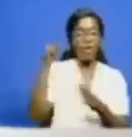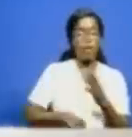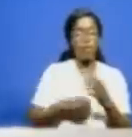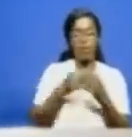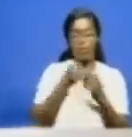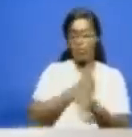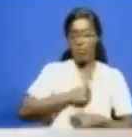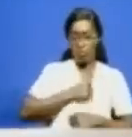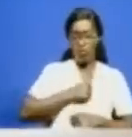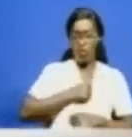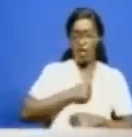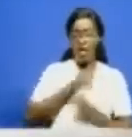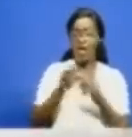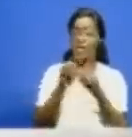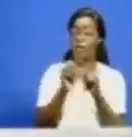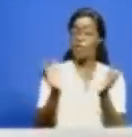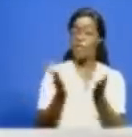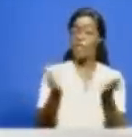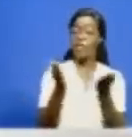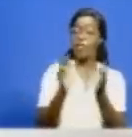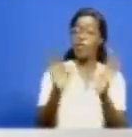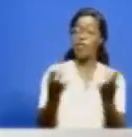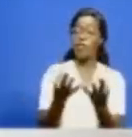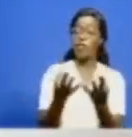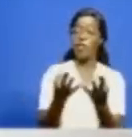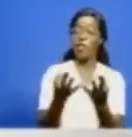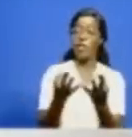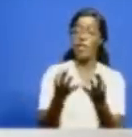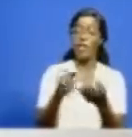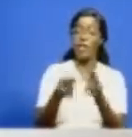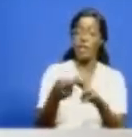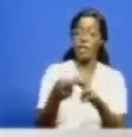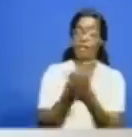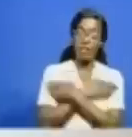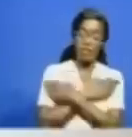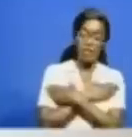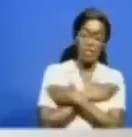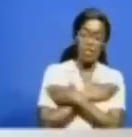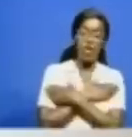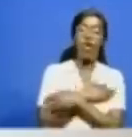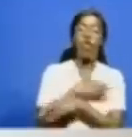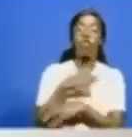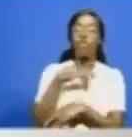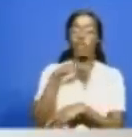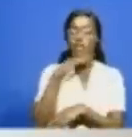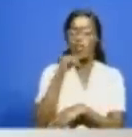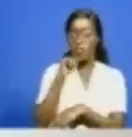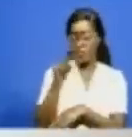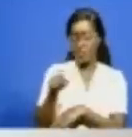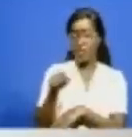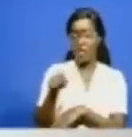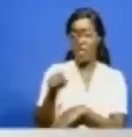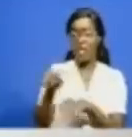condolences and words of encouragement to the family, relatives, and friends of the late Mzee Nyachae. As